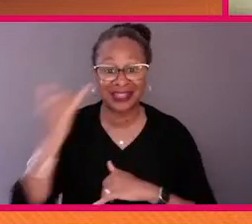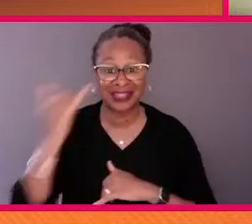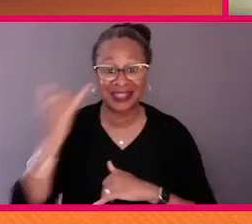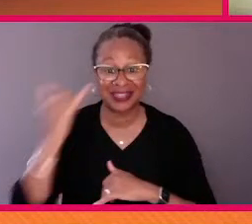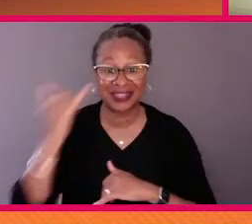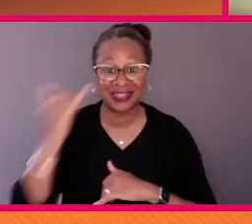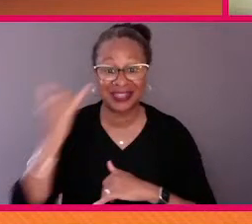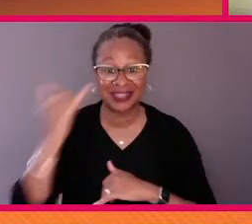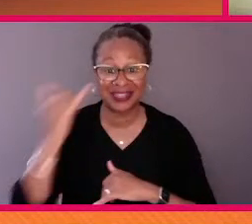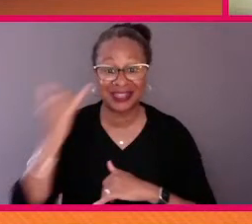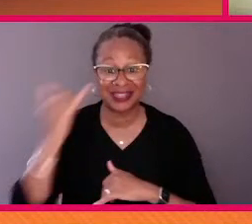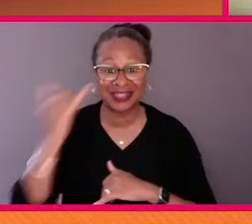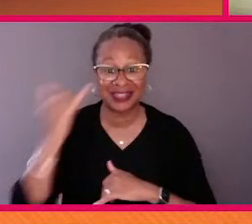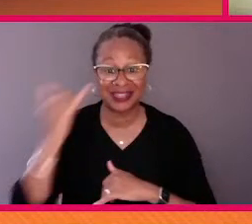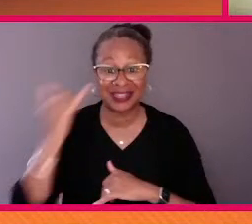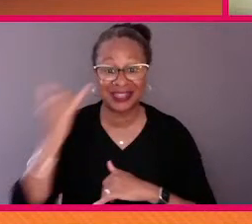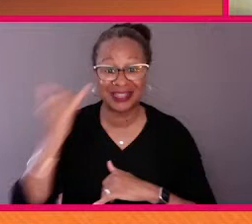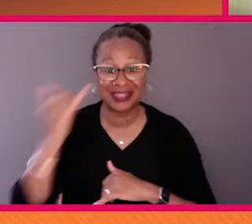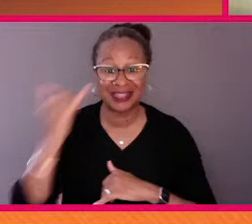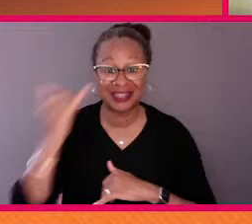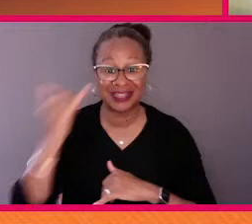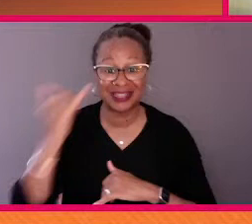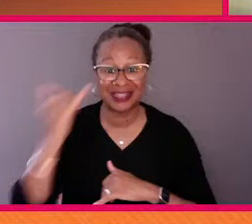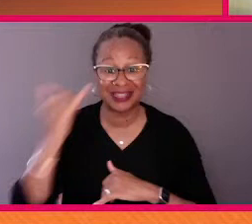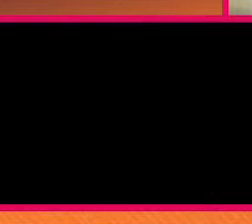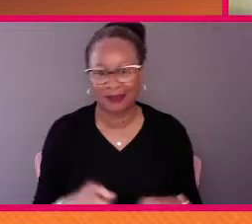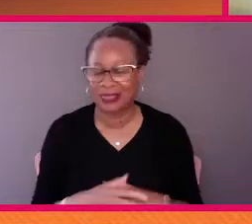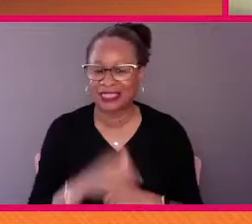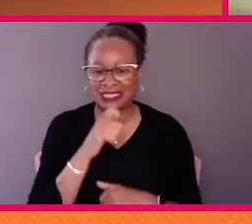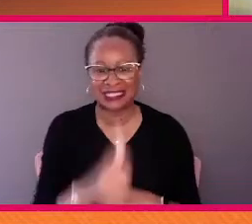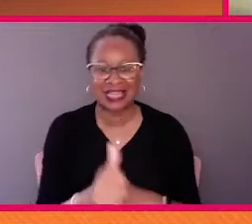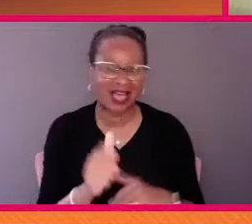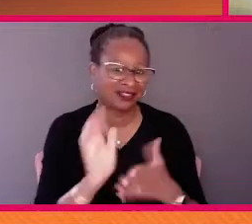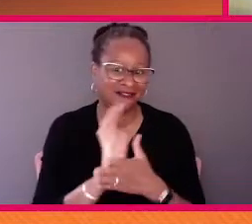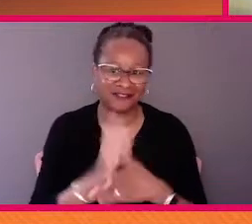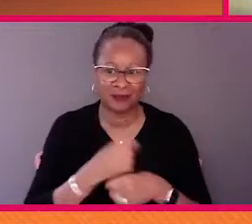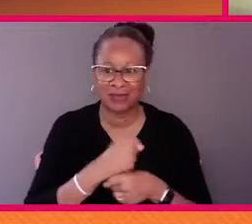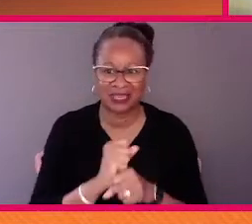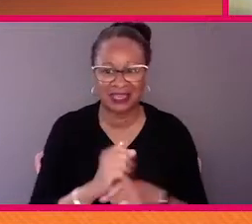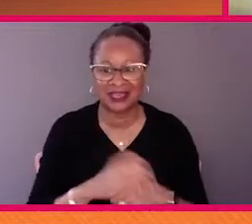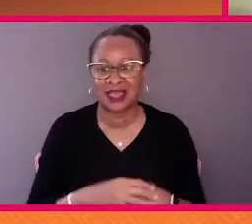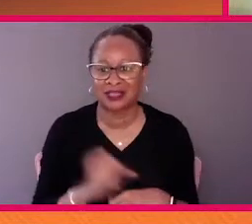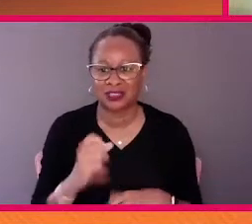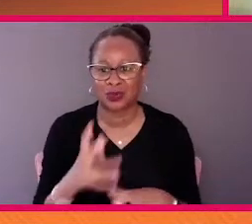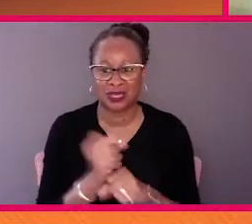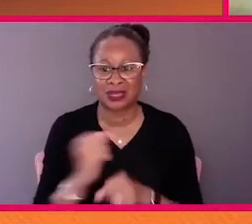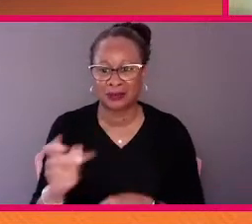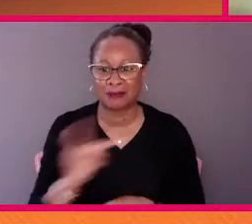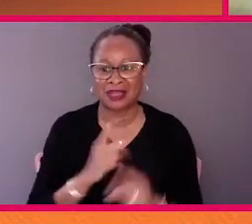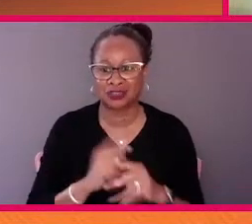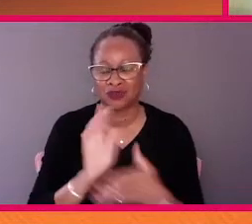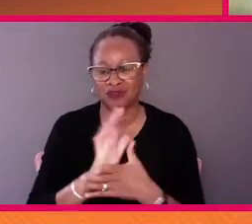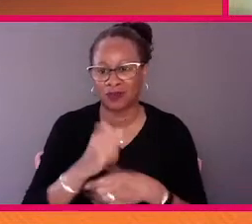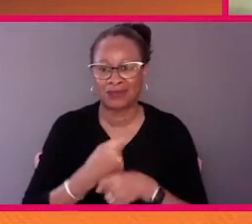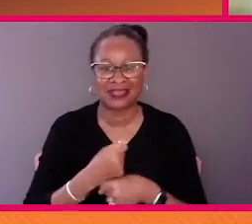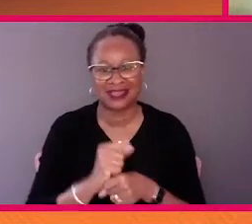the pitching and all this other stuff that just isn't filmmaking, you know, so just getting back to filmmaking itself.